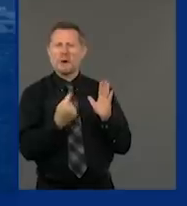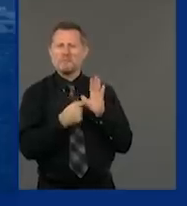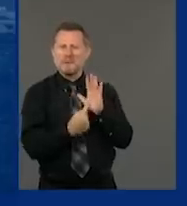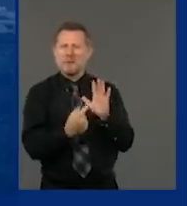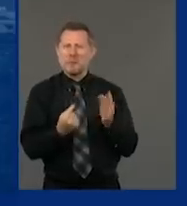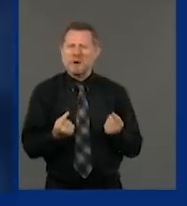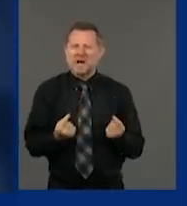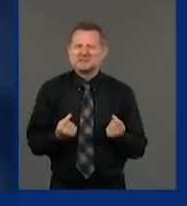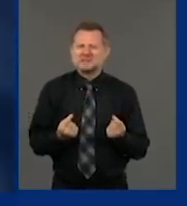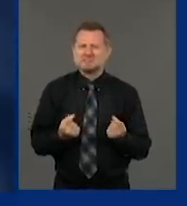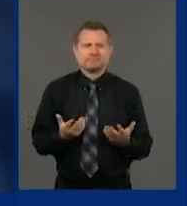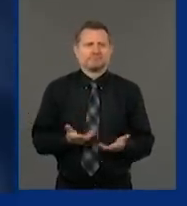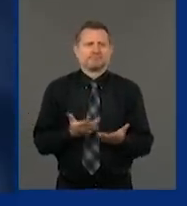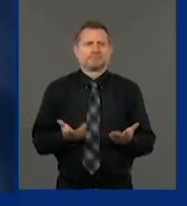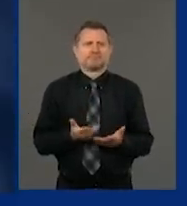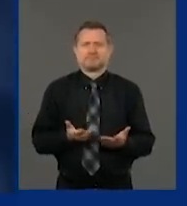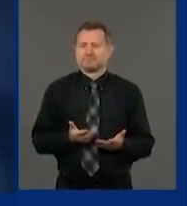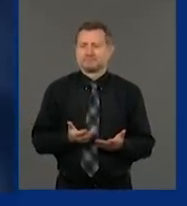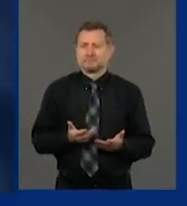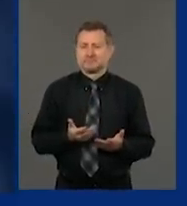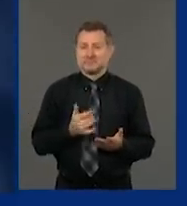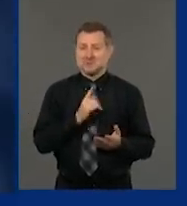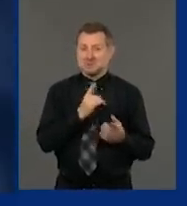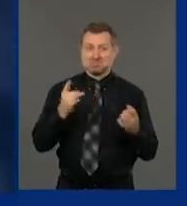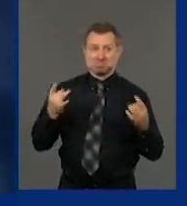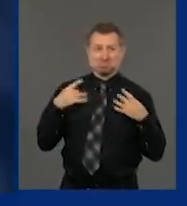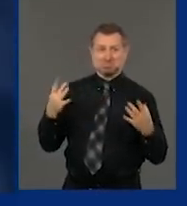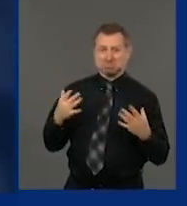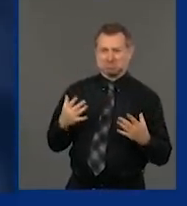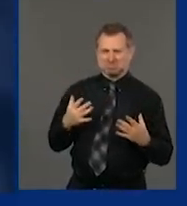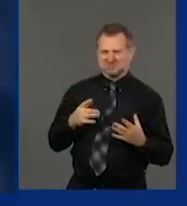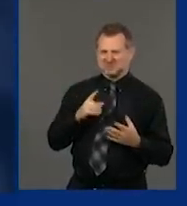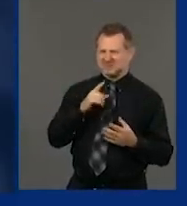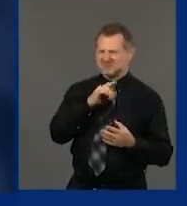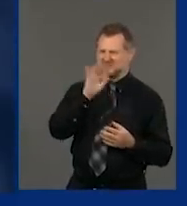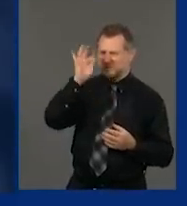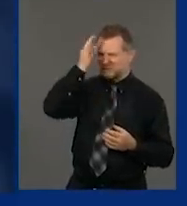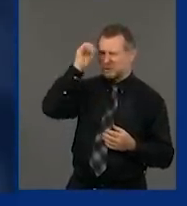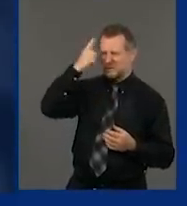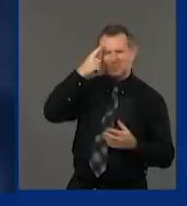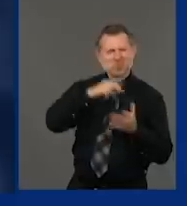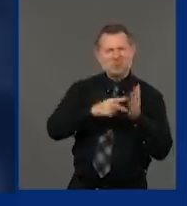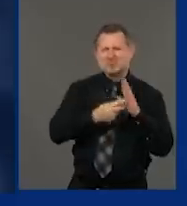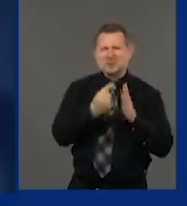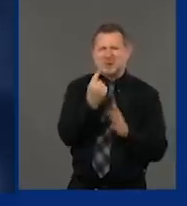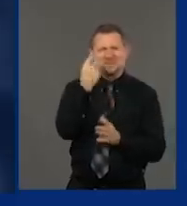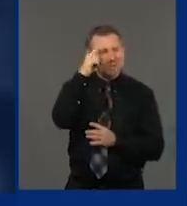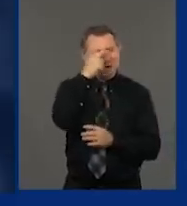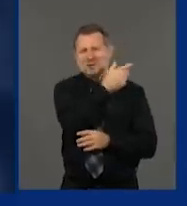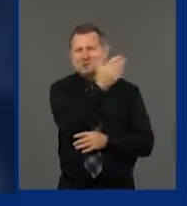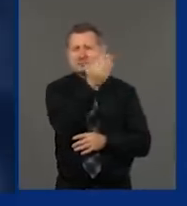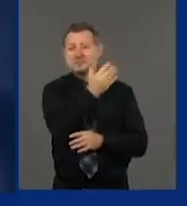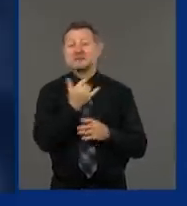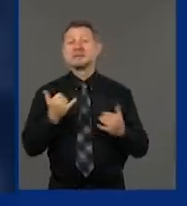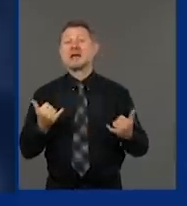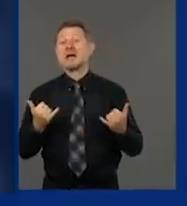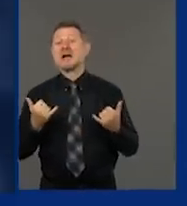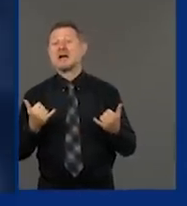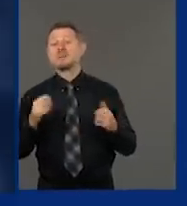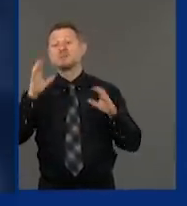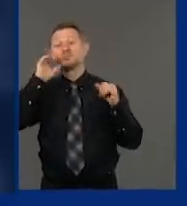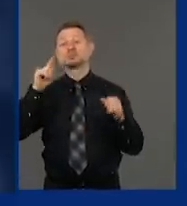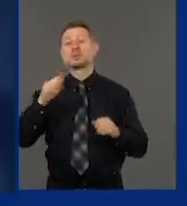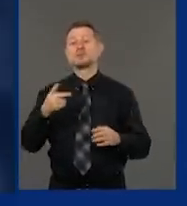as your role, what is the role? And now the president is